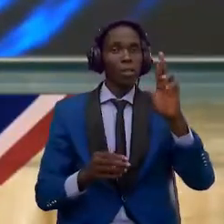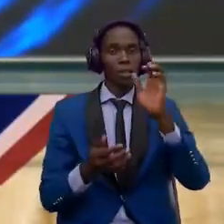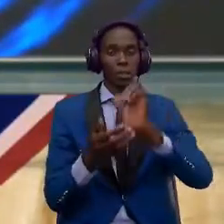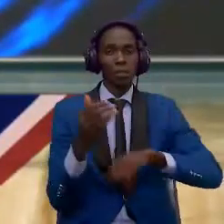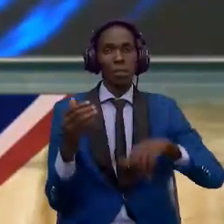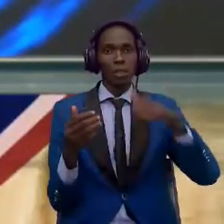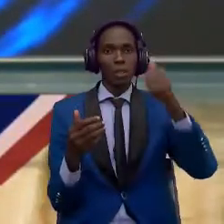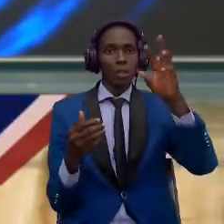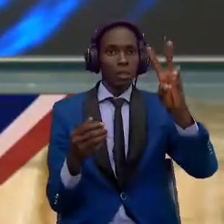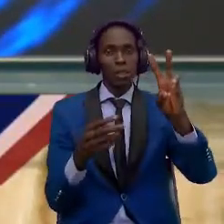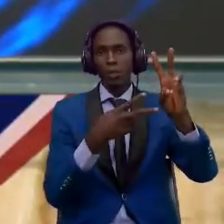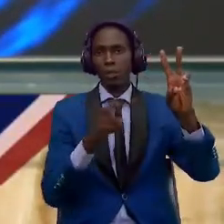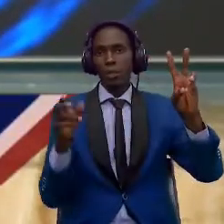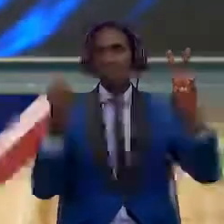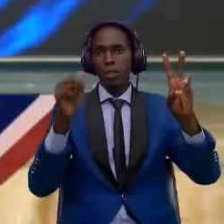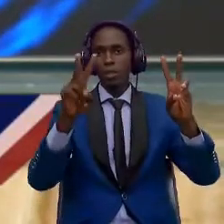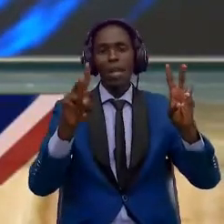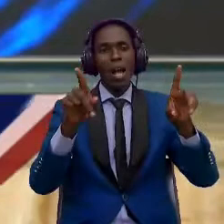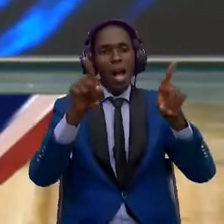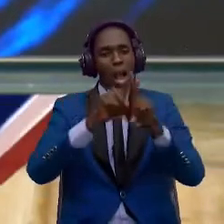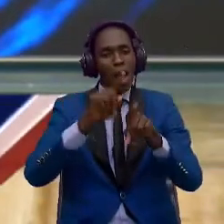verse 12, as touching